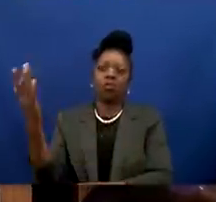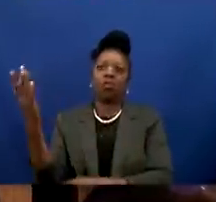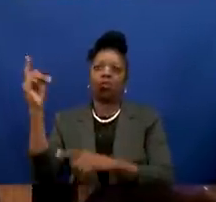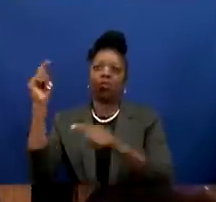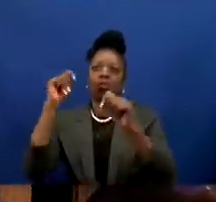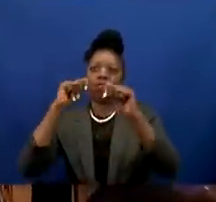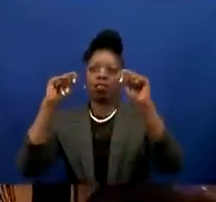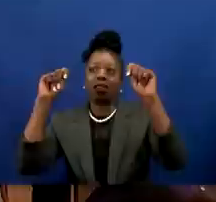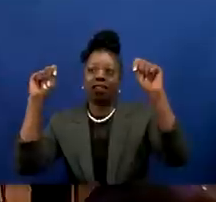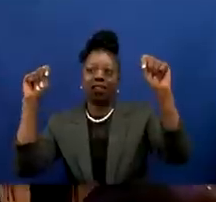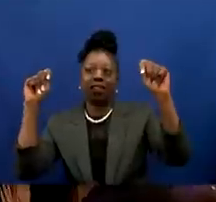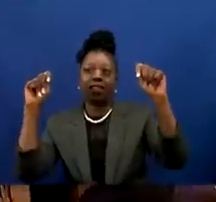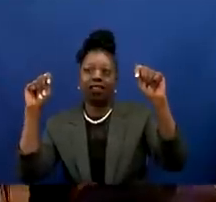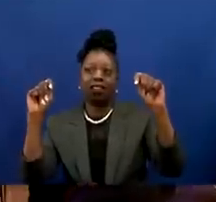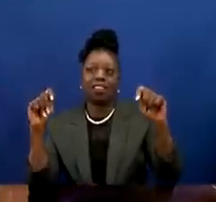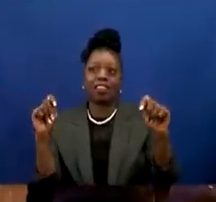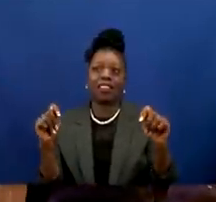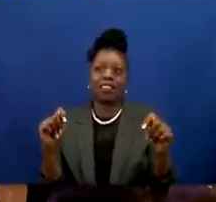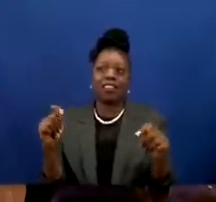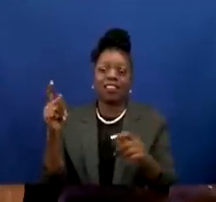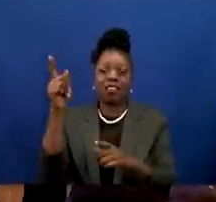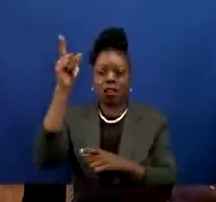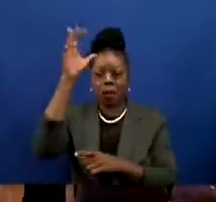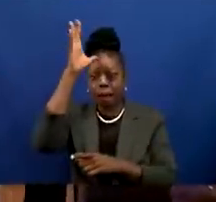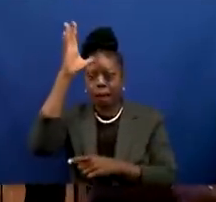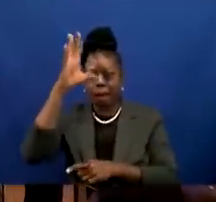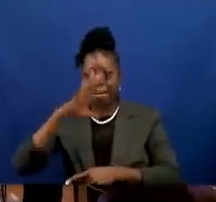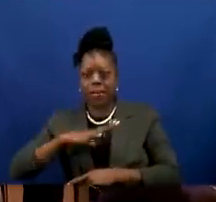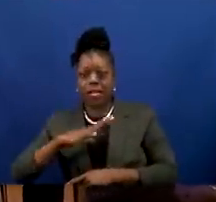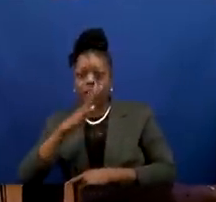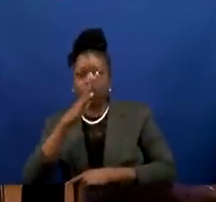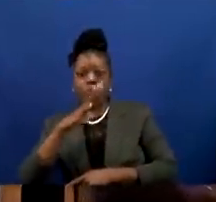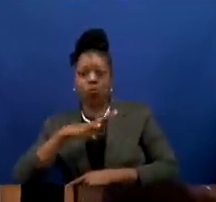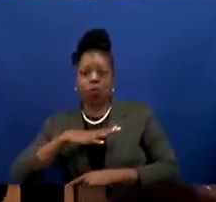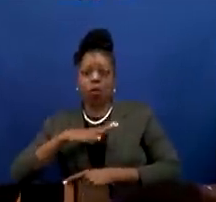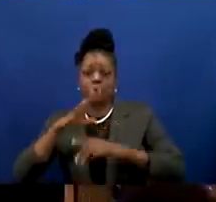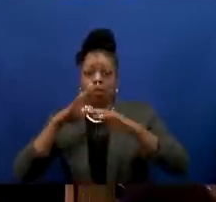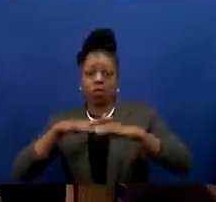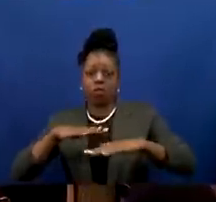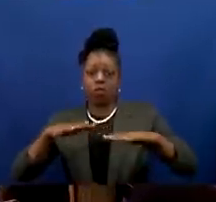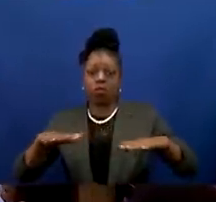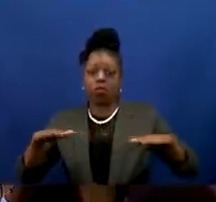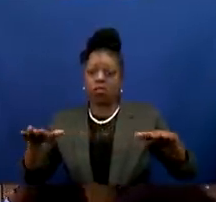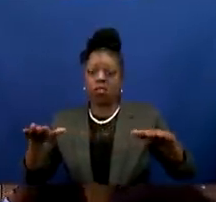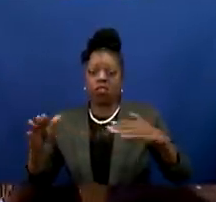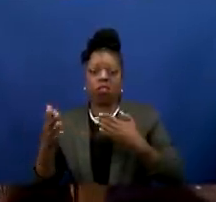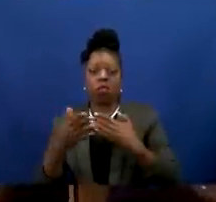his throne. Man, woman, or child, whosoever will, let her, let him come.